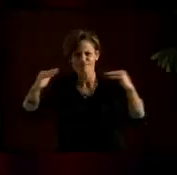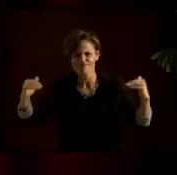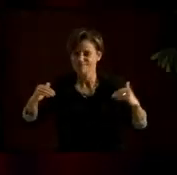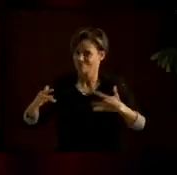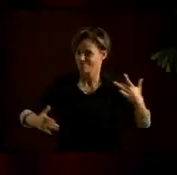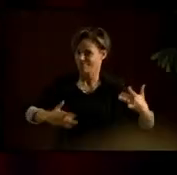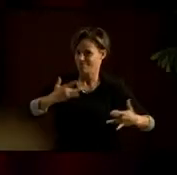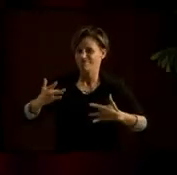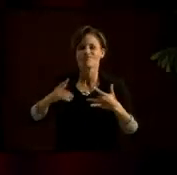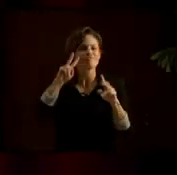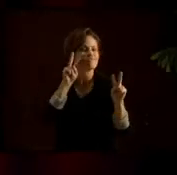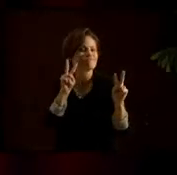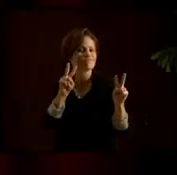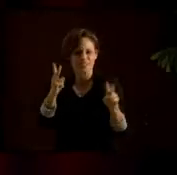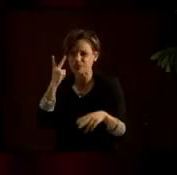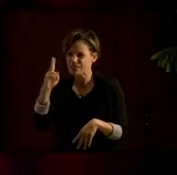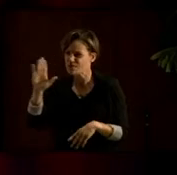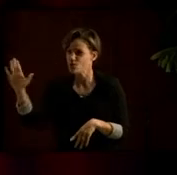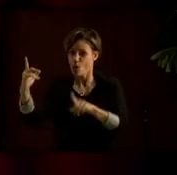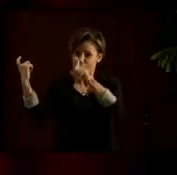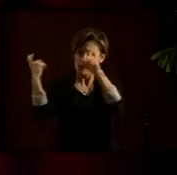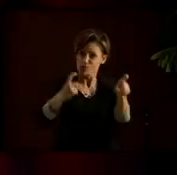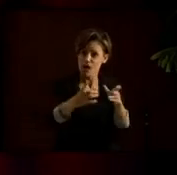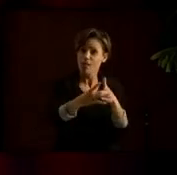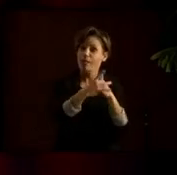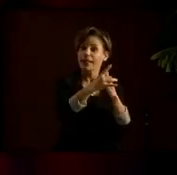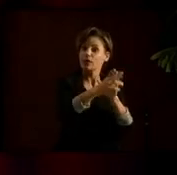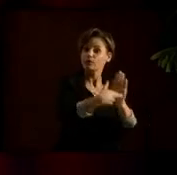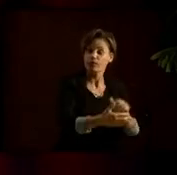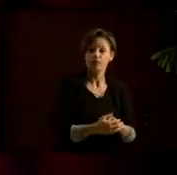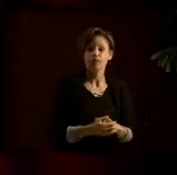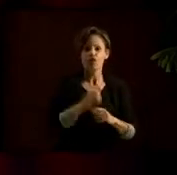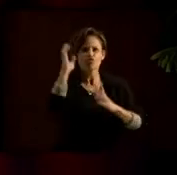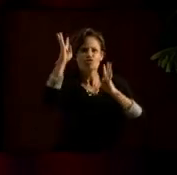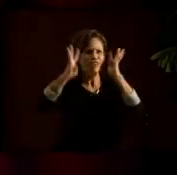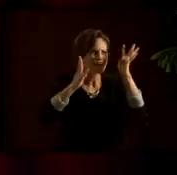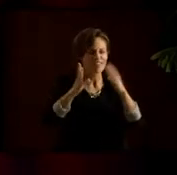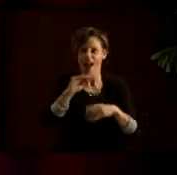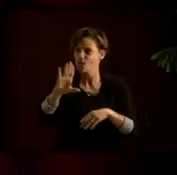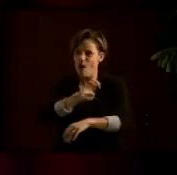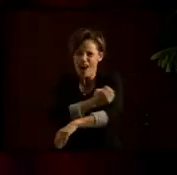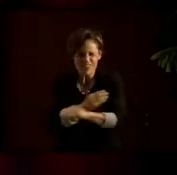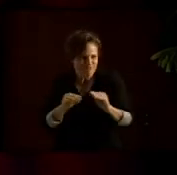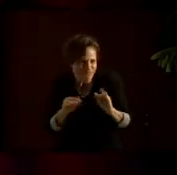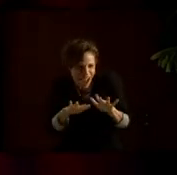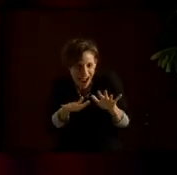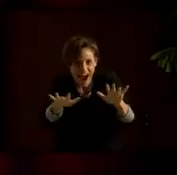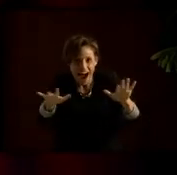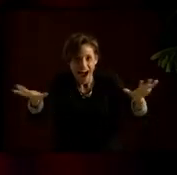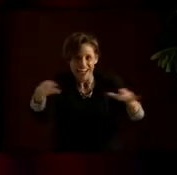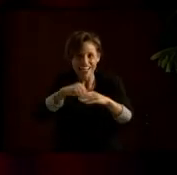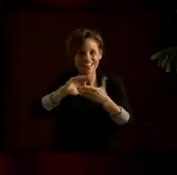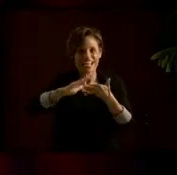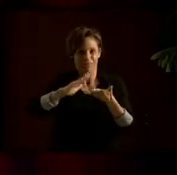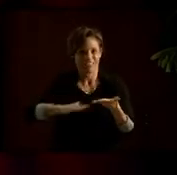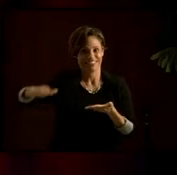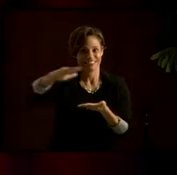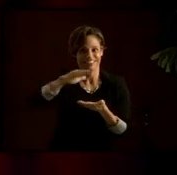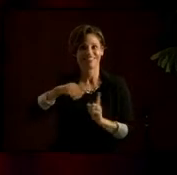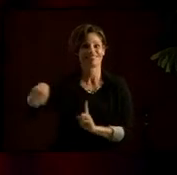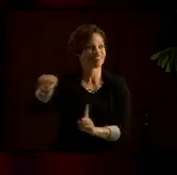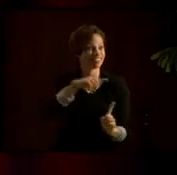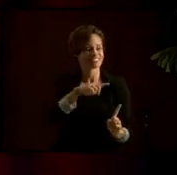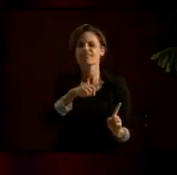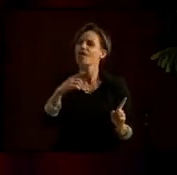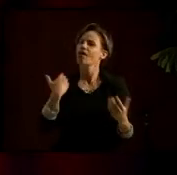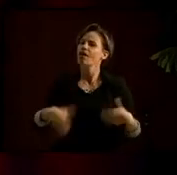We look forward to your leadership, your creativity, and the energy that you will bring to our campus community.